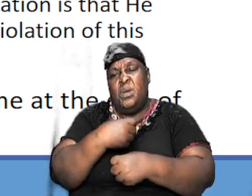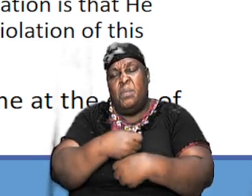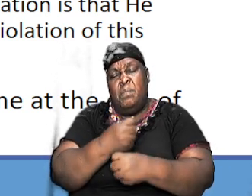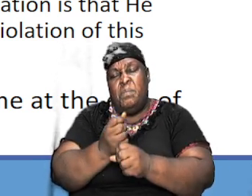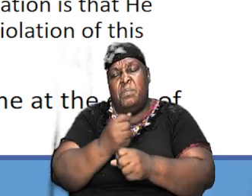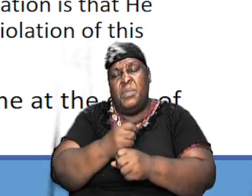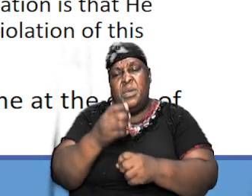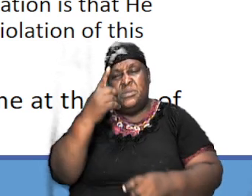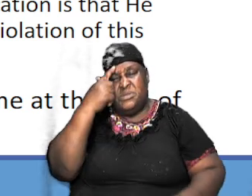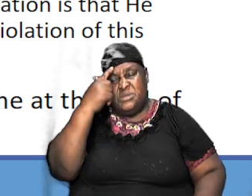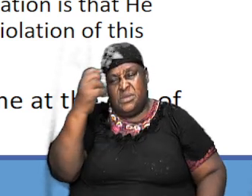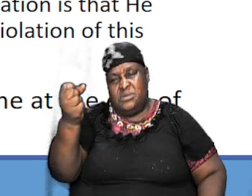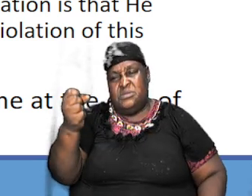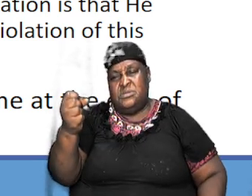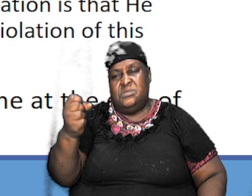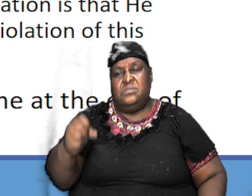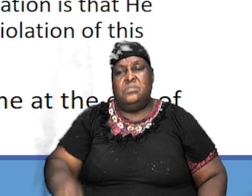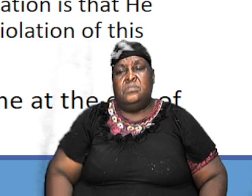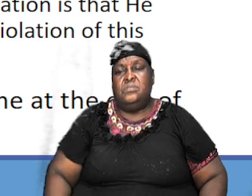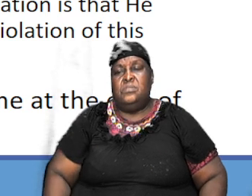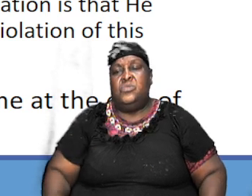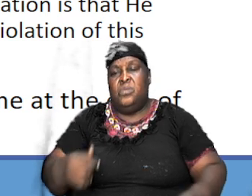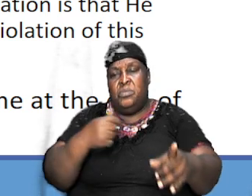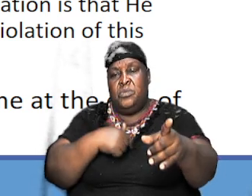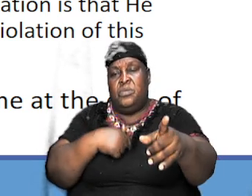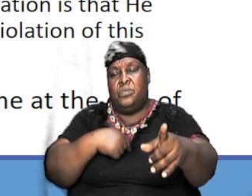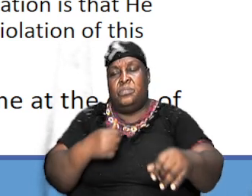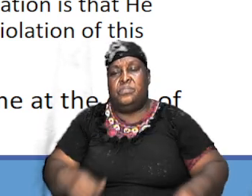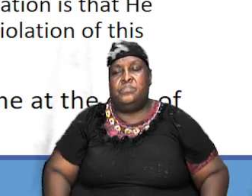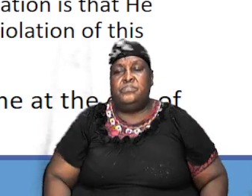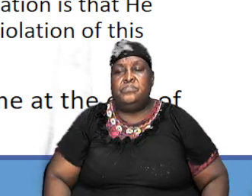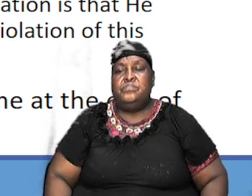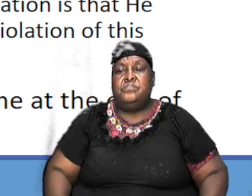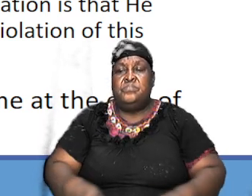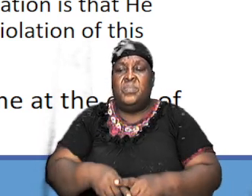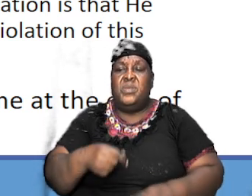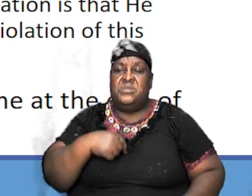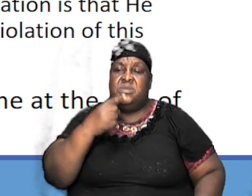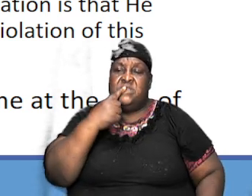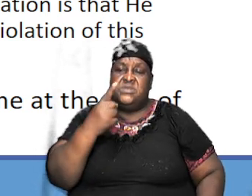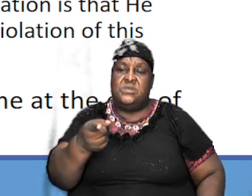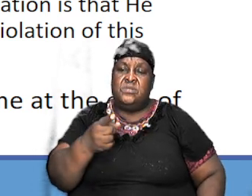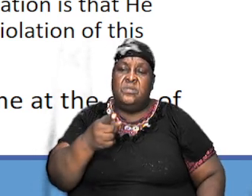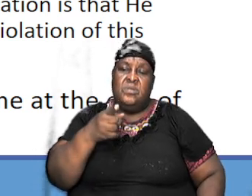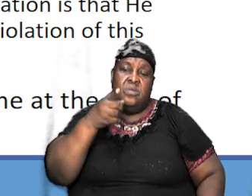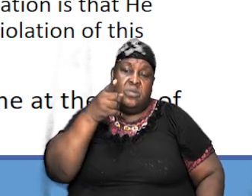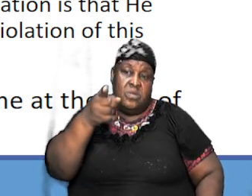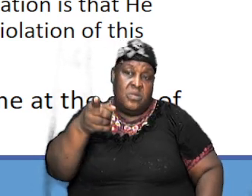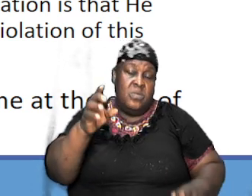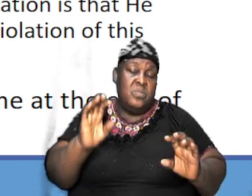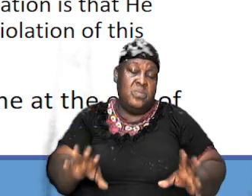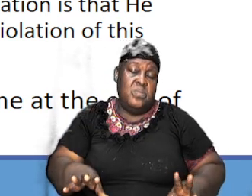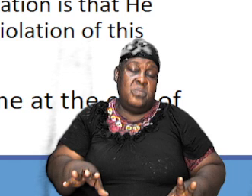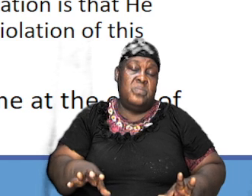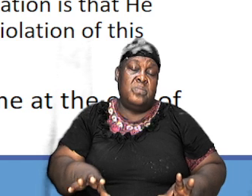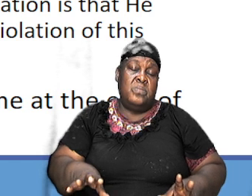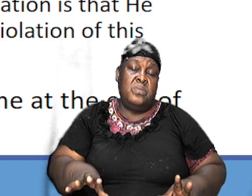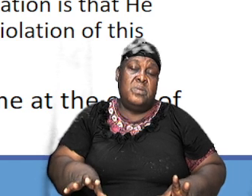sense. The only one that truly makes sense to me. But then, as I said, you know, you can also look at the